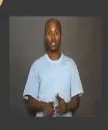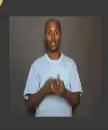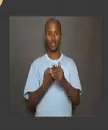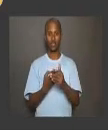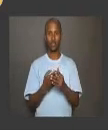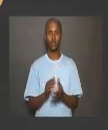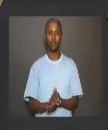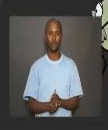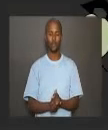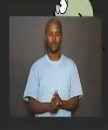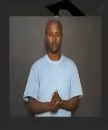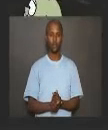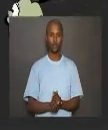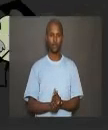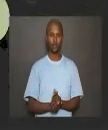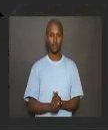right away.